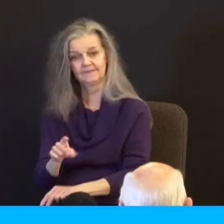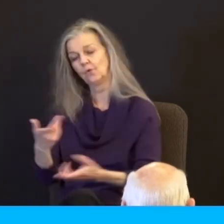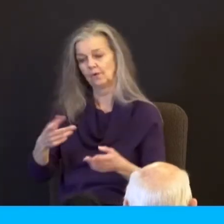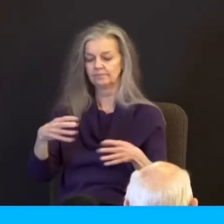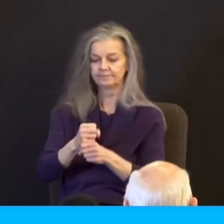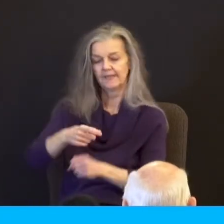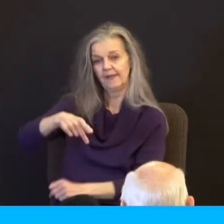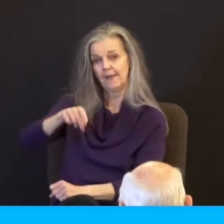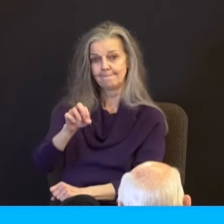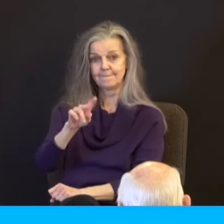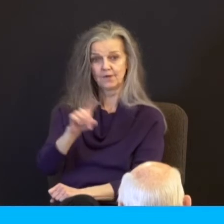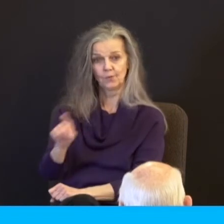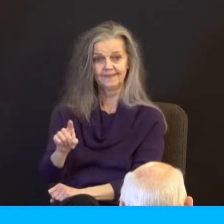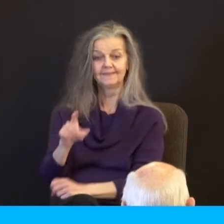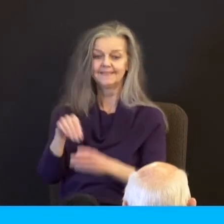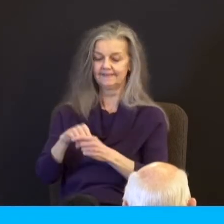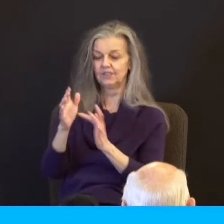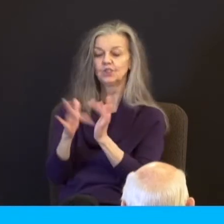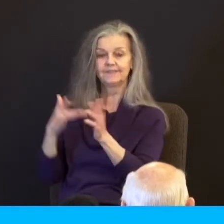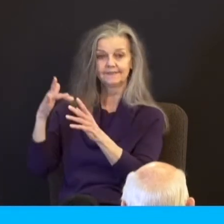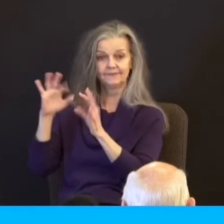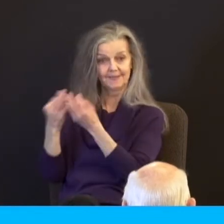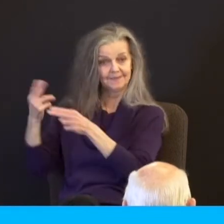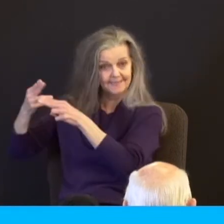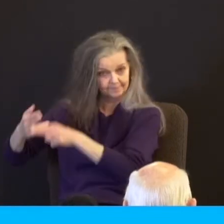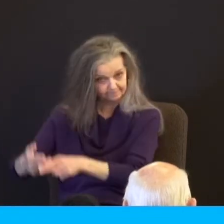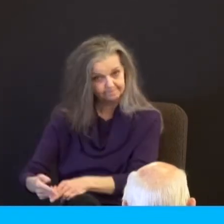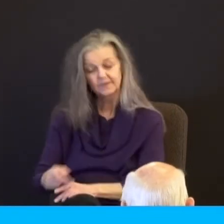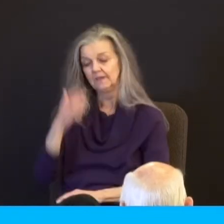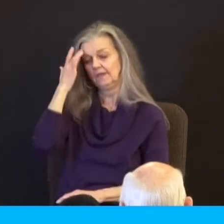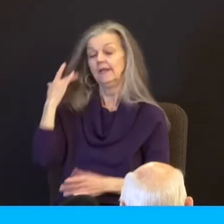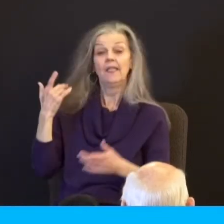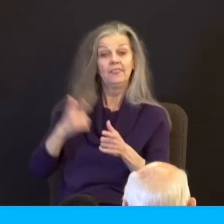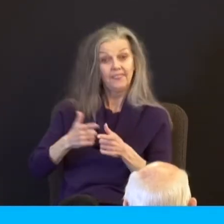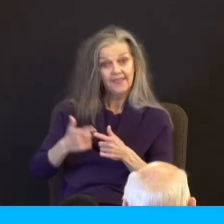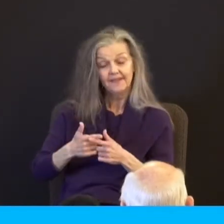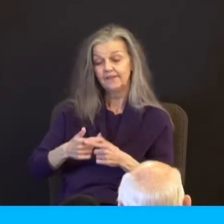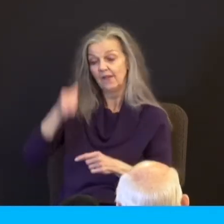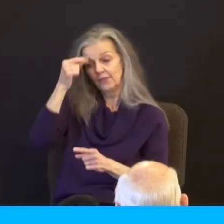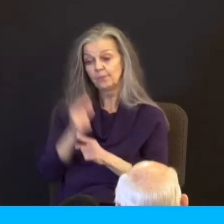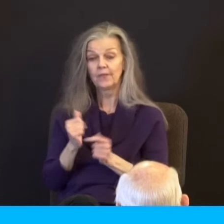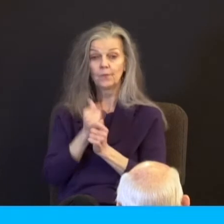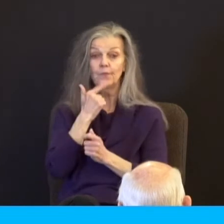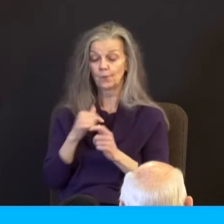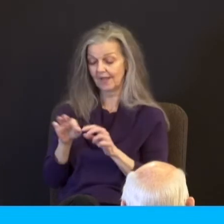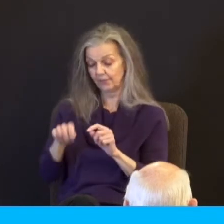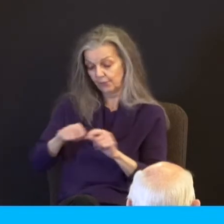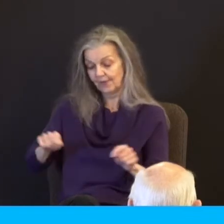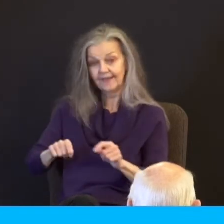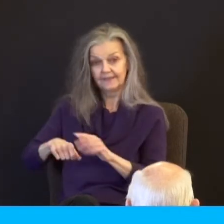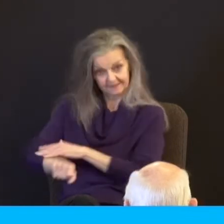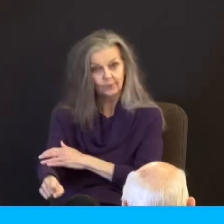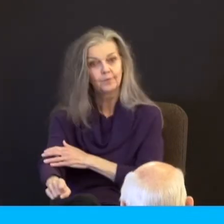Pharez. And he again is in the genealogy of Jesus Christ. And afterward came out his brother that had the scarlet